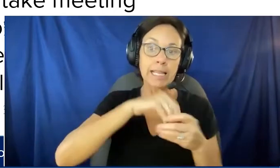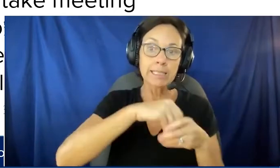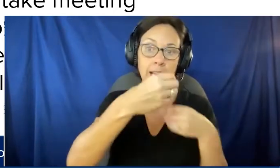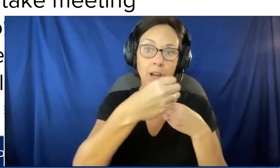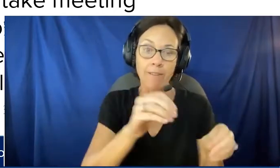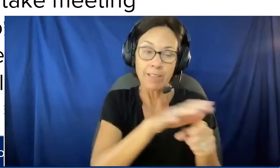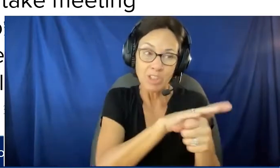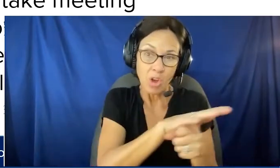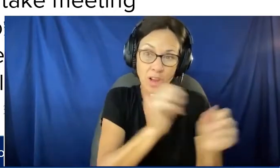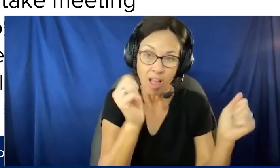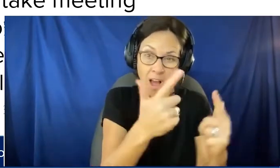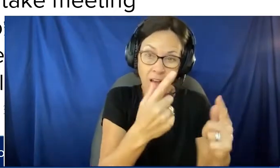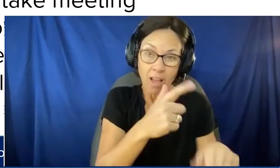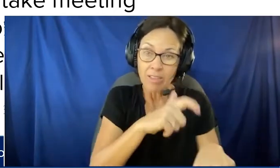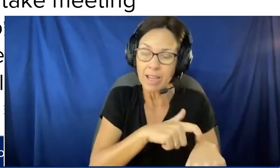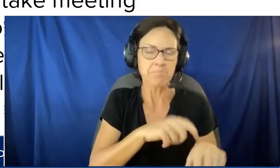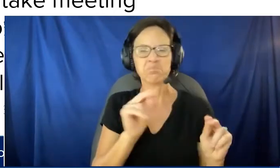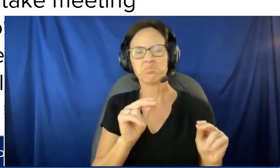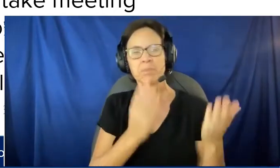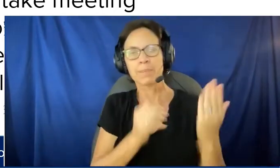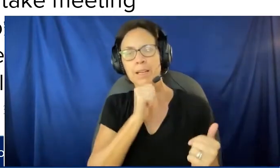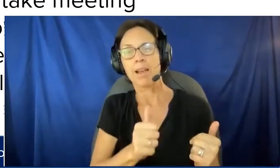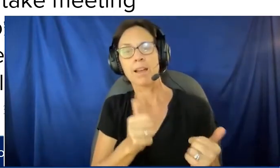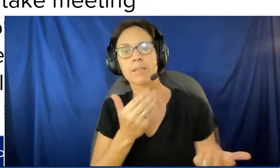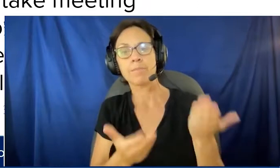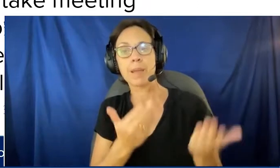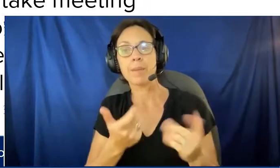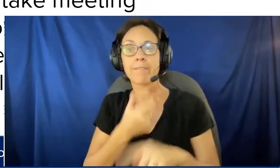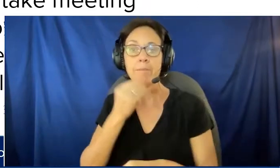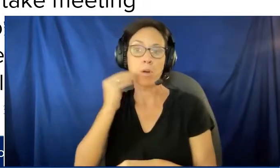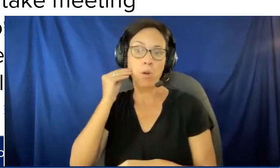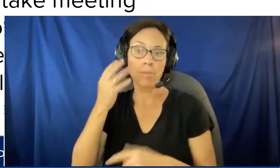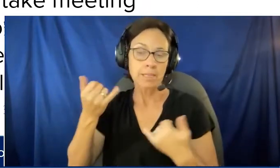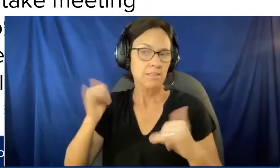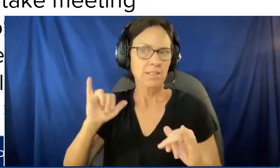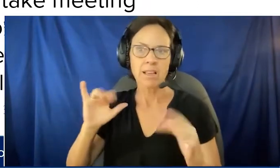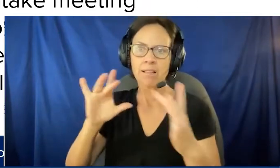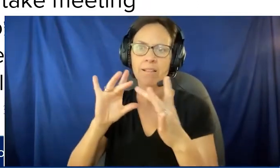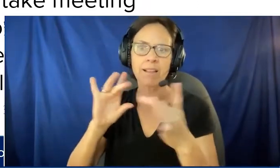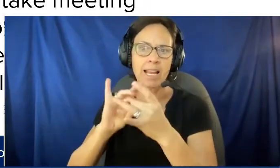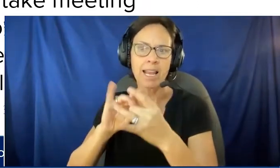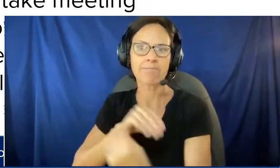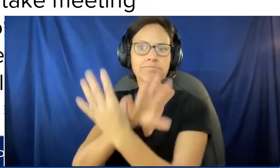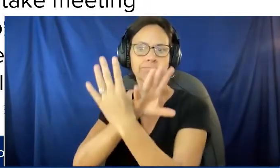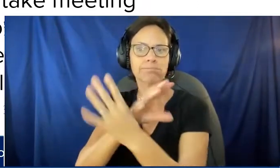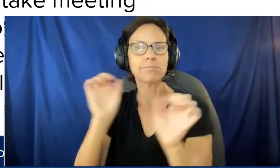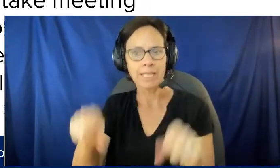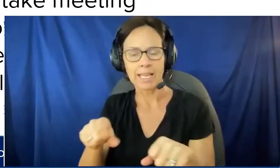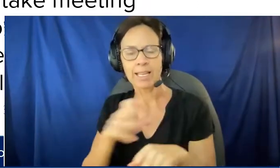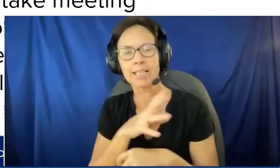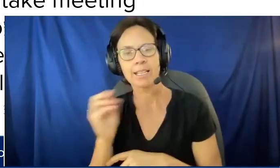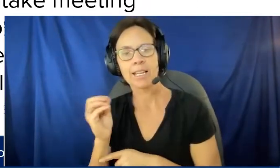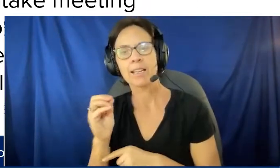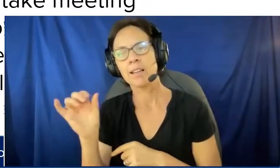work from home and may still work with you virtually, but they can also